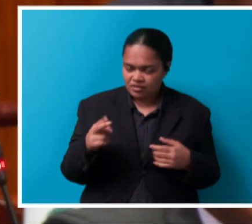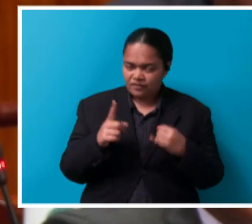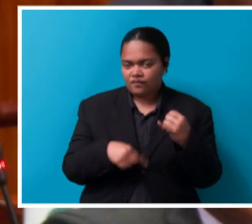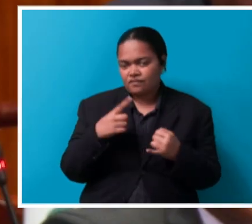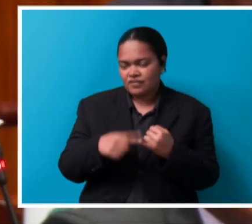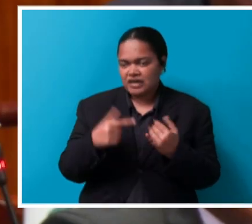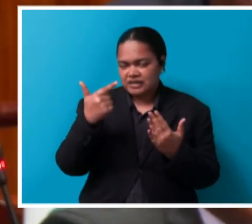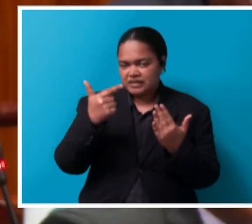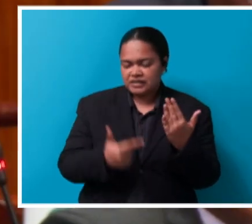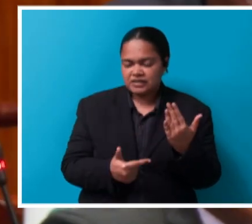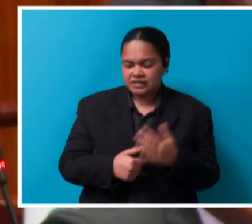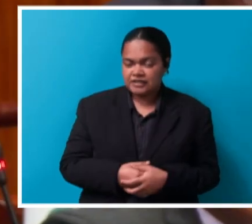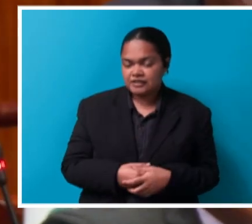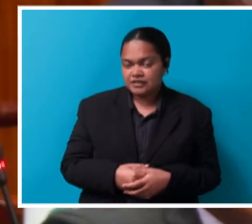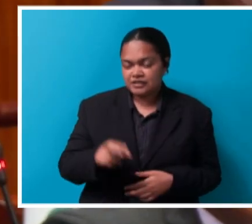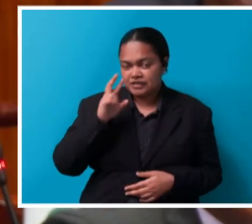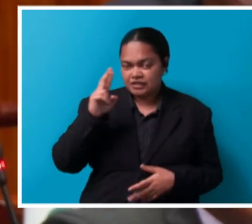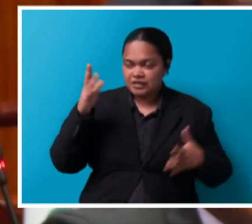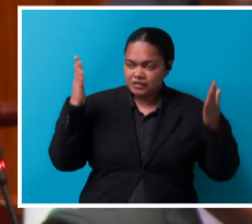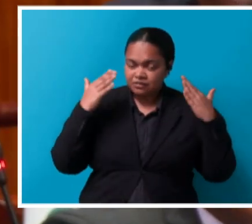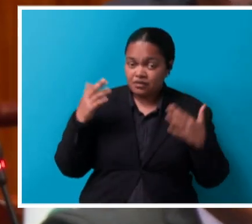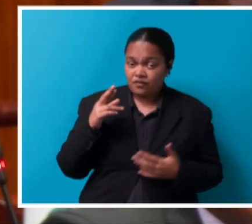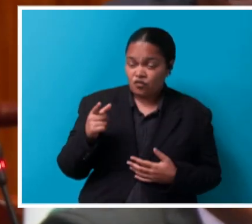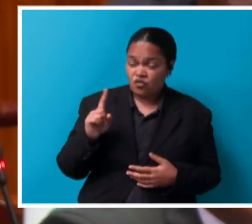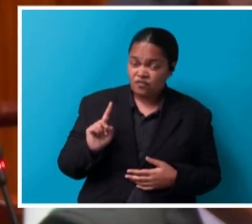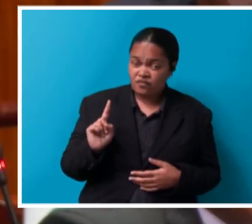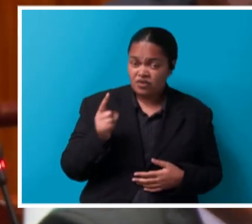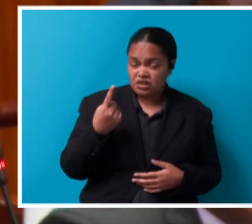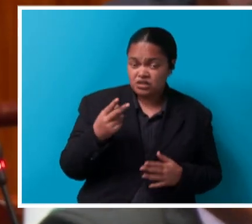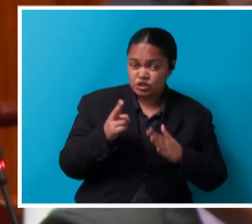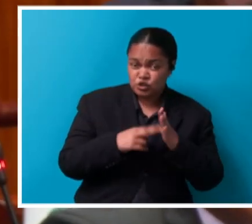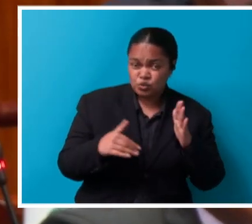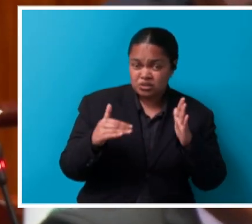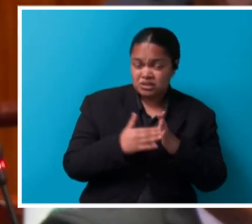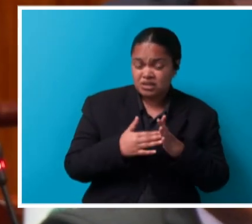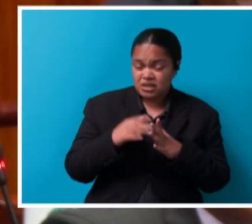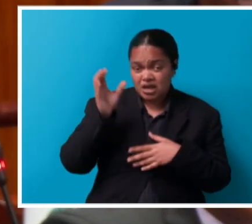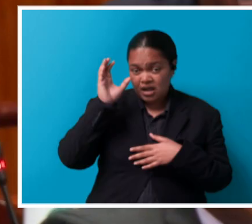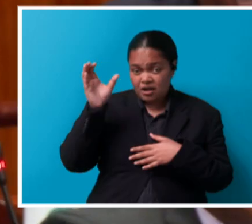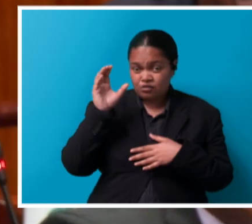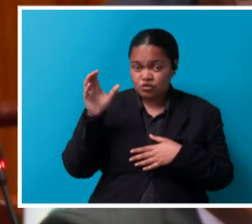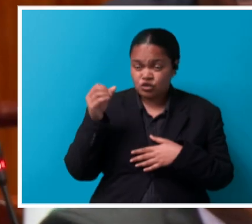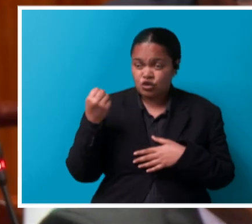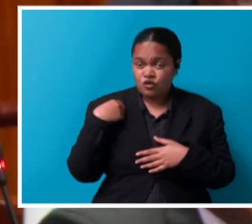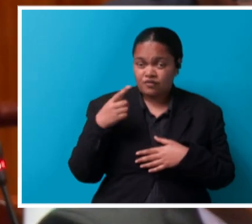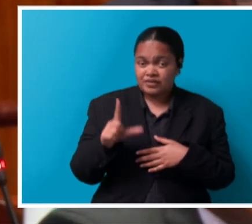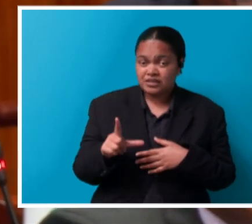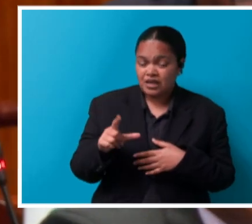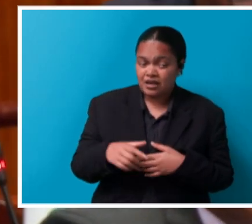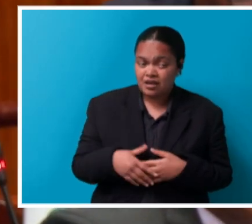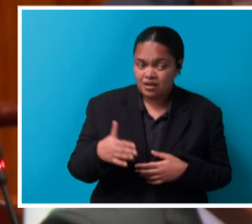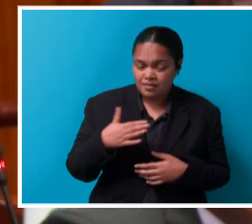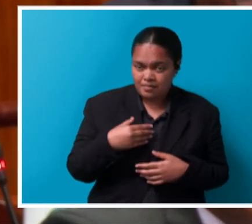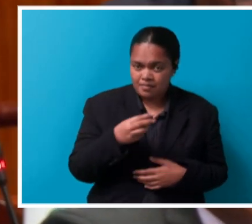listing. Mr. Speaker, sir, for our first New Zealand country liaison officer, my ministry